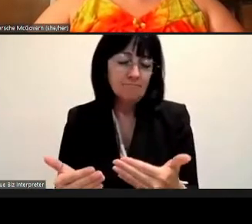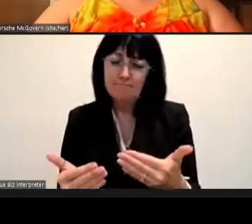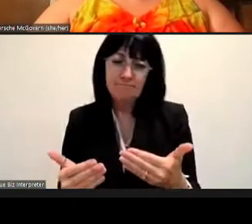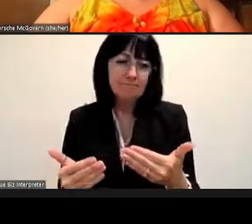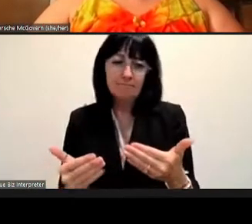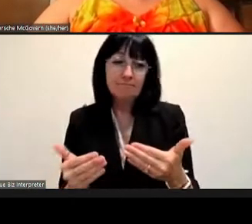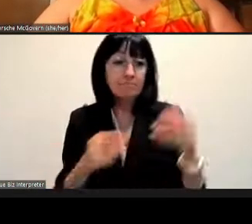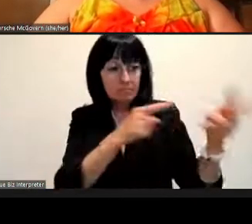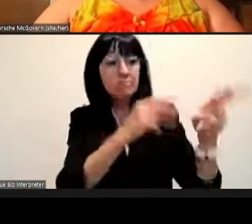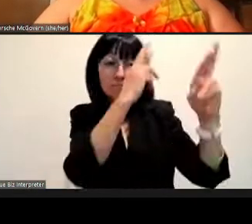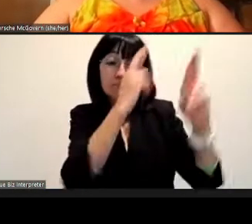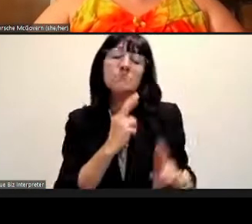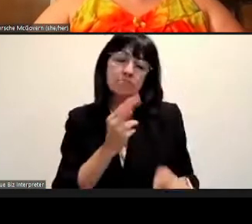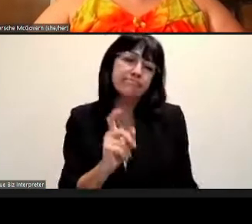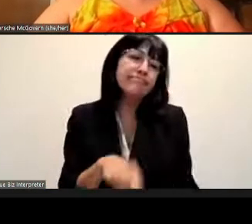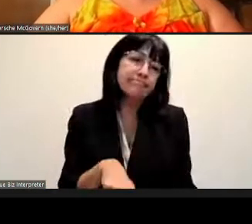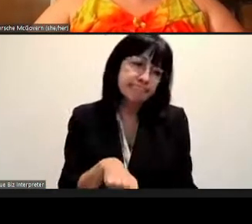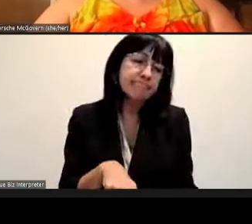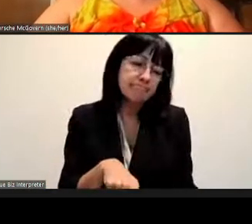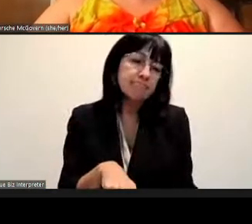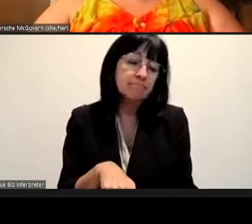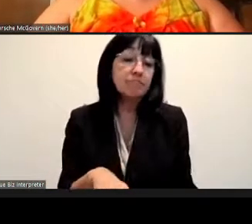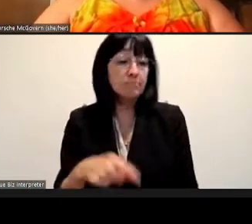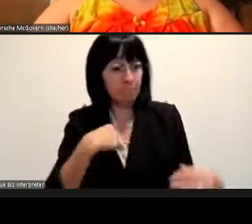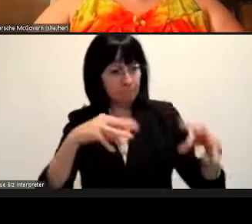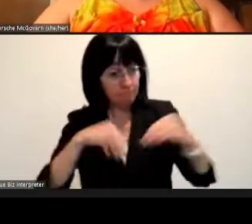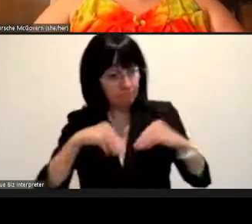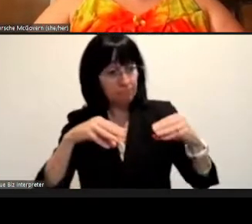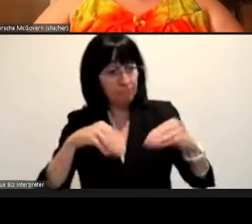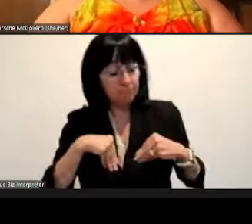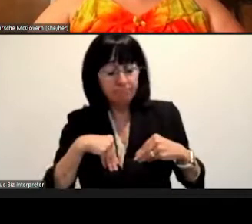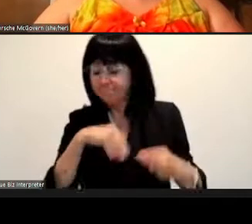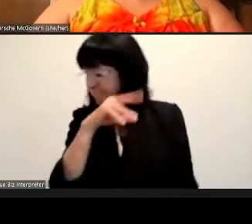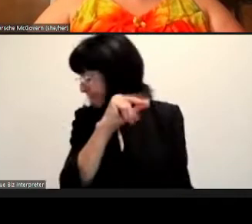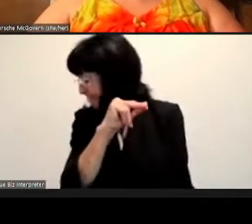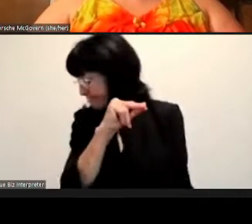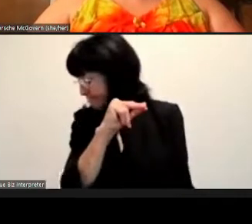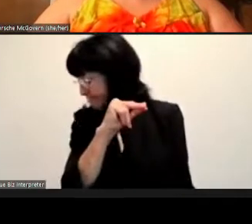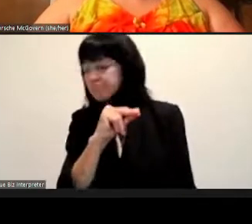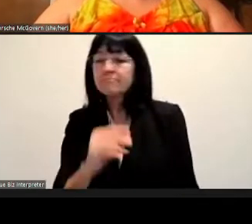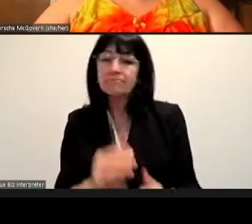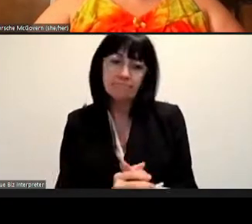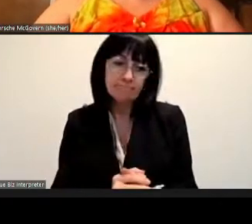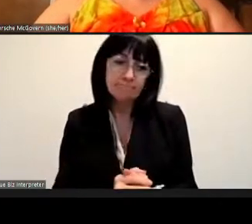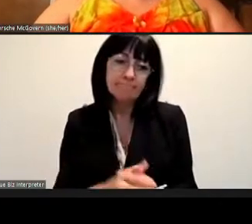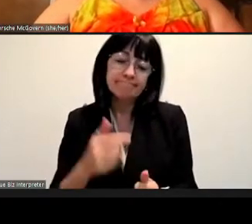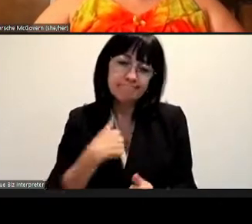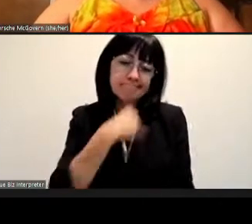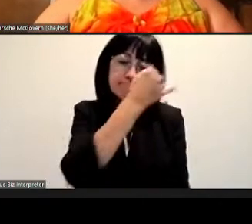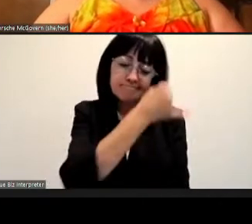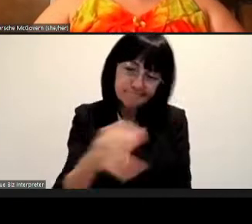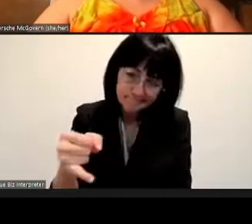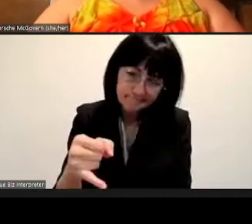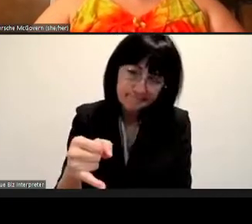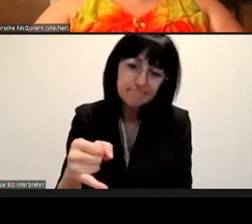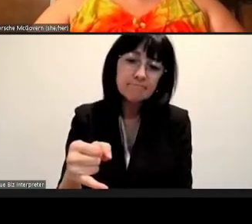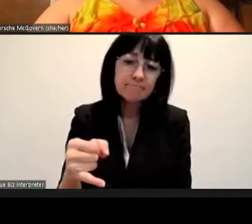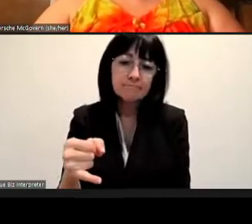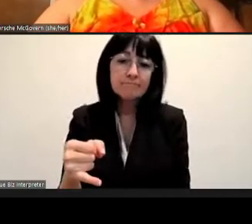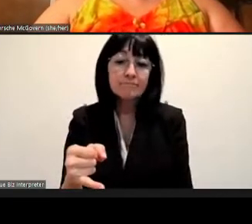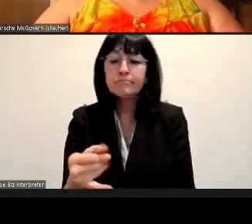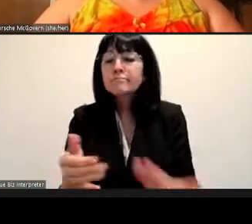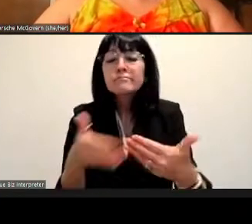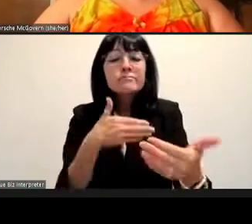like, I'm not going to hear it. I'm not going to do it. And that, yeah, and just every space I go to, and even if